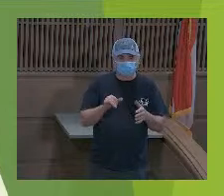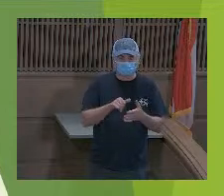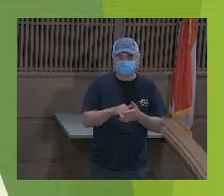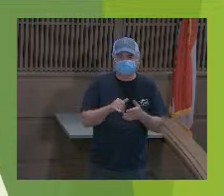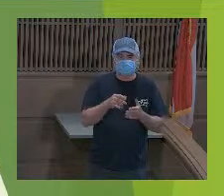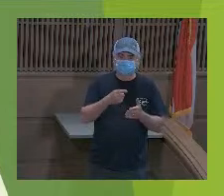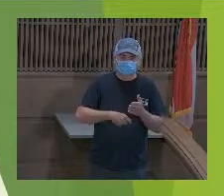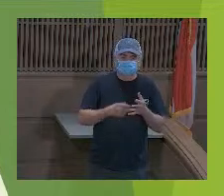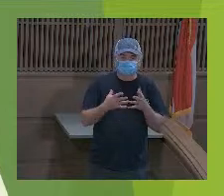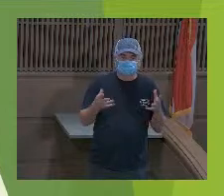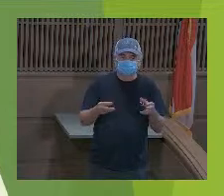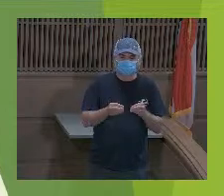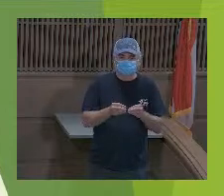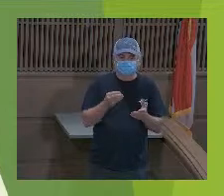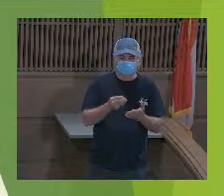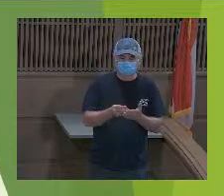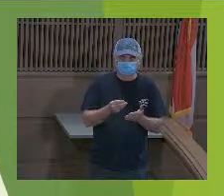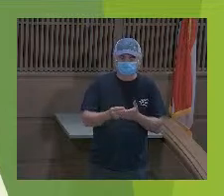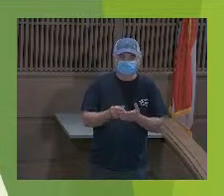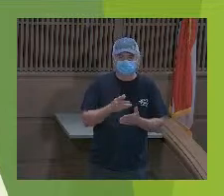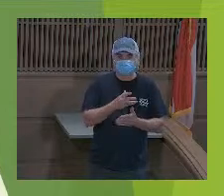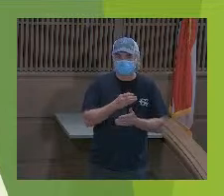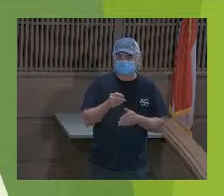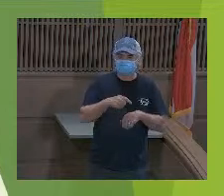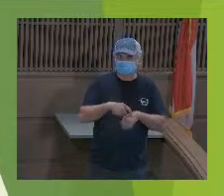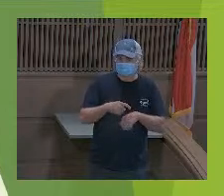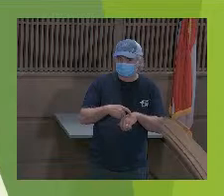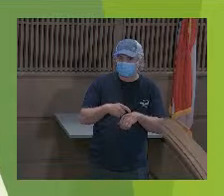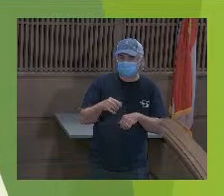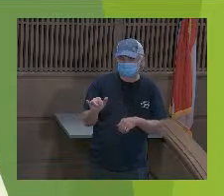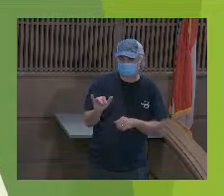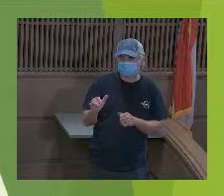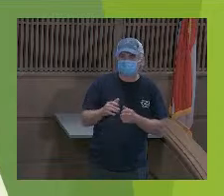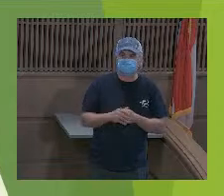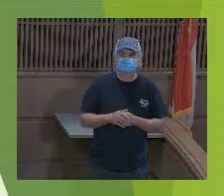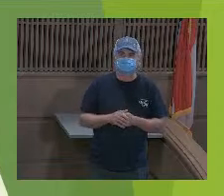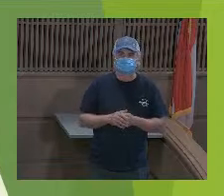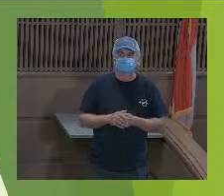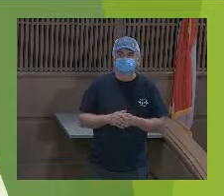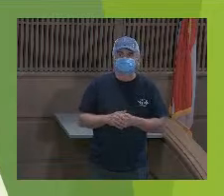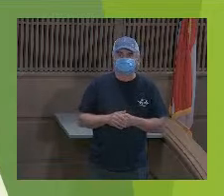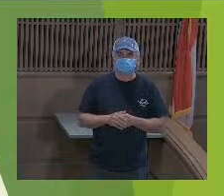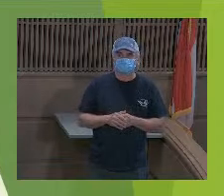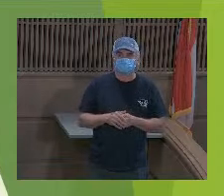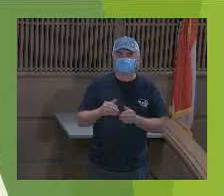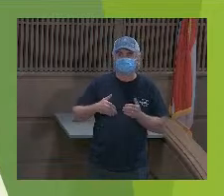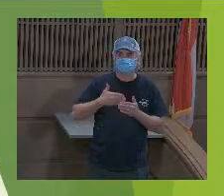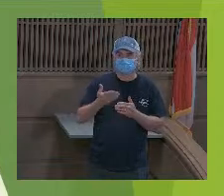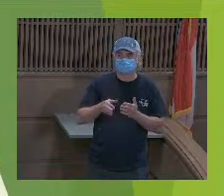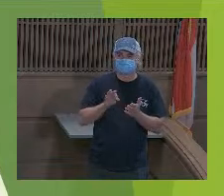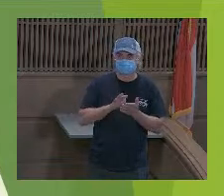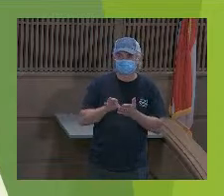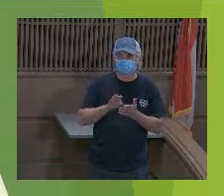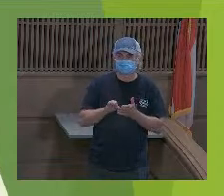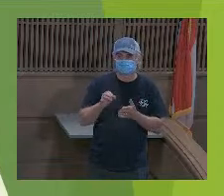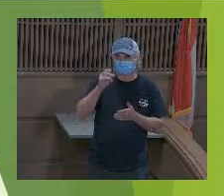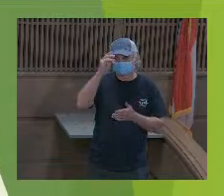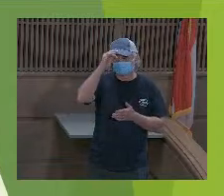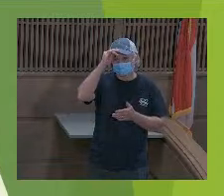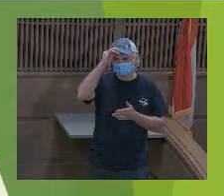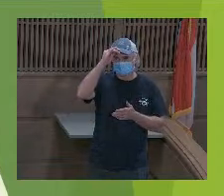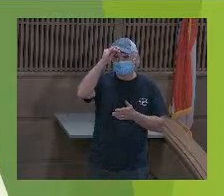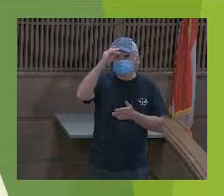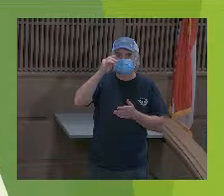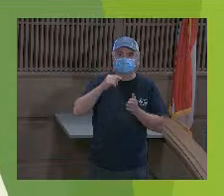investment of time and effort. The census, the next is going to show us